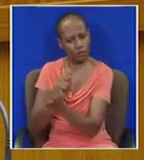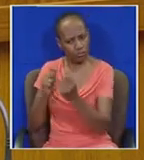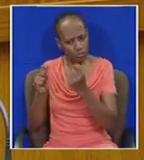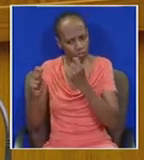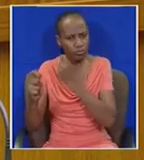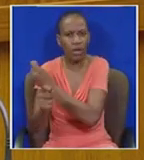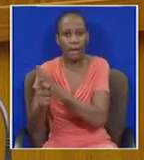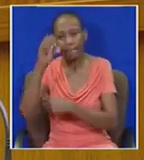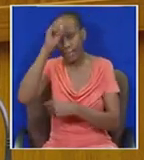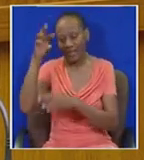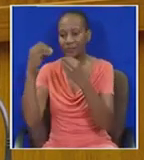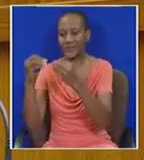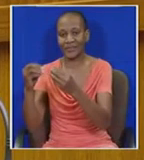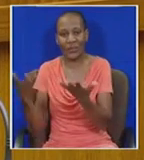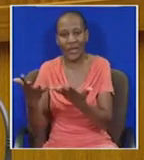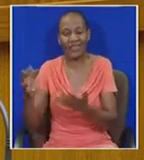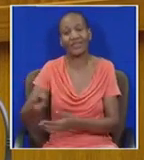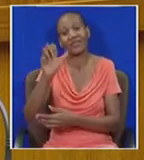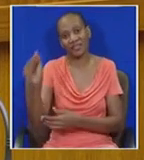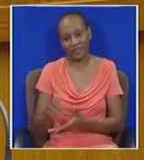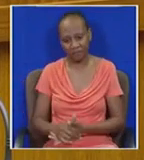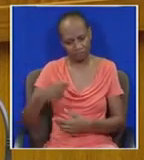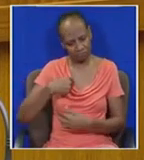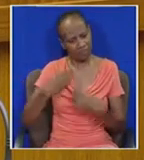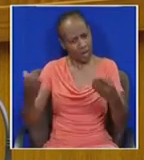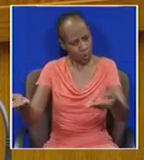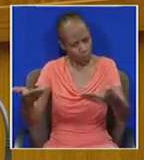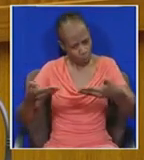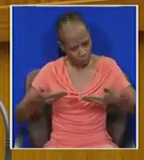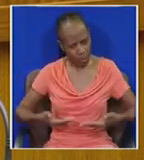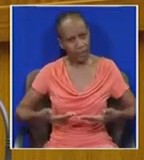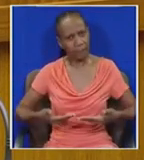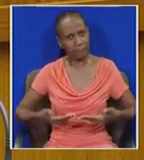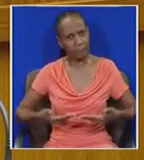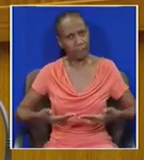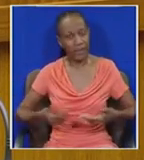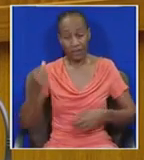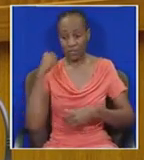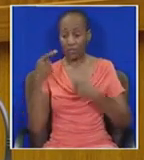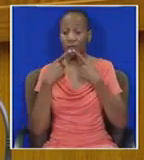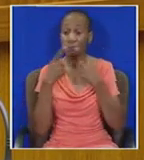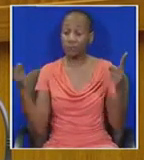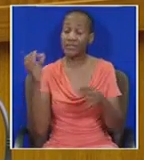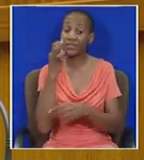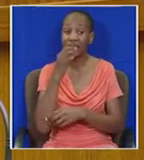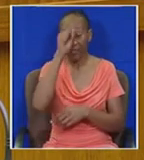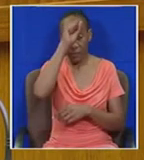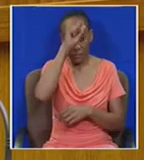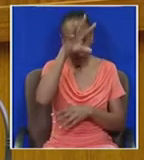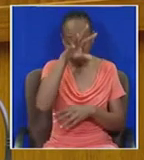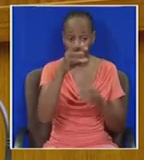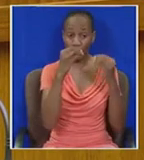of mining in South Africa. We therefore welcome yesterday's announcement that the Chamber of Mines